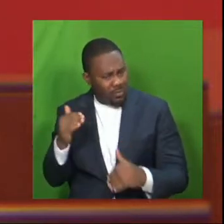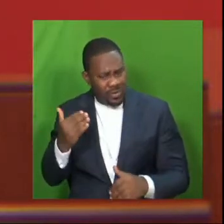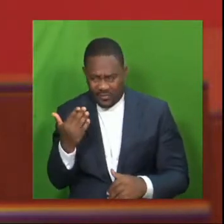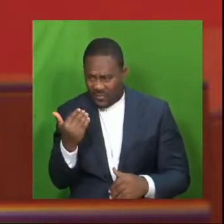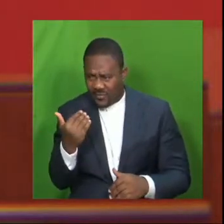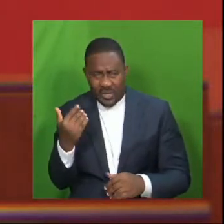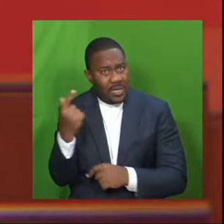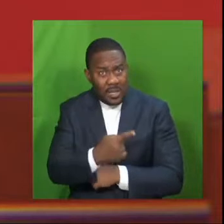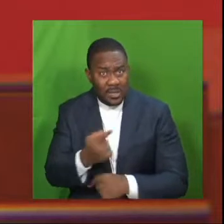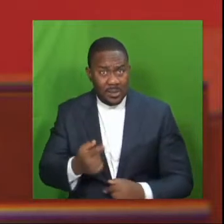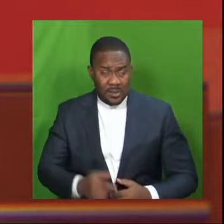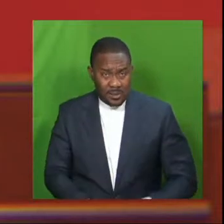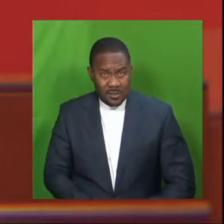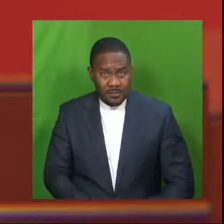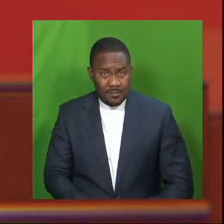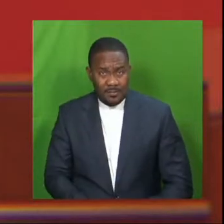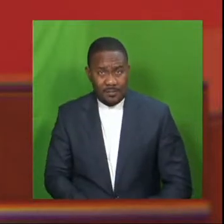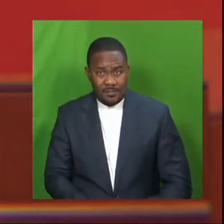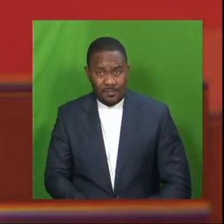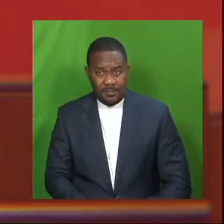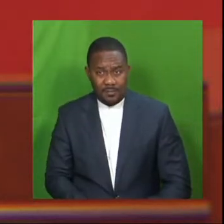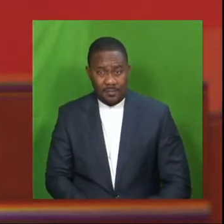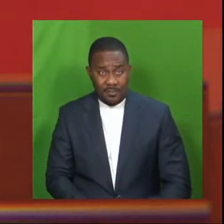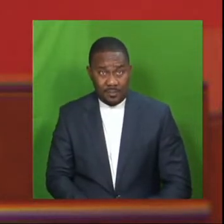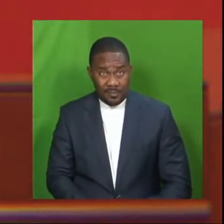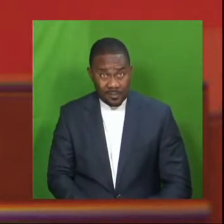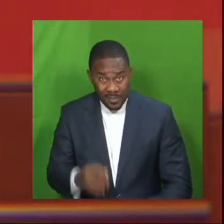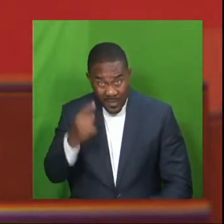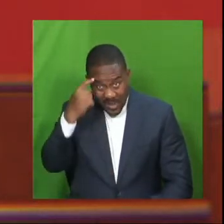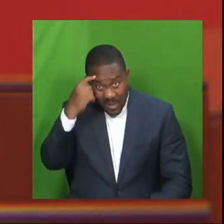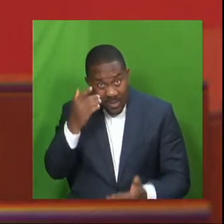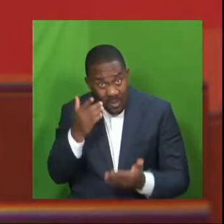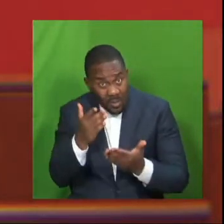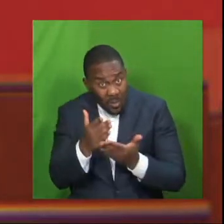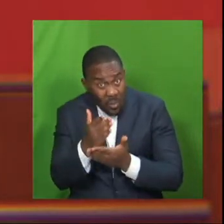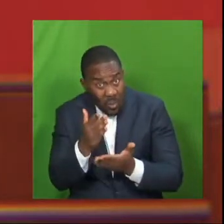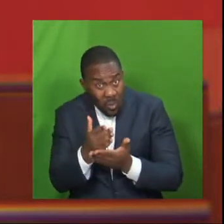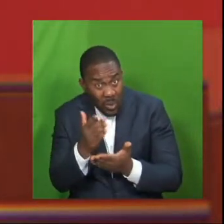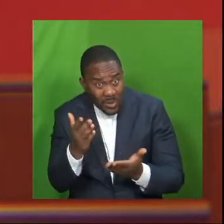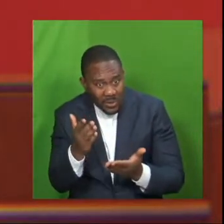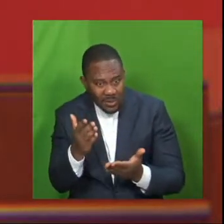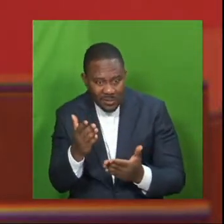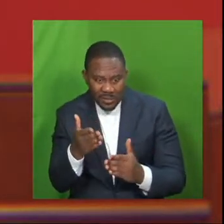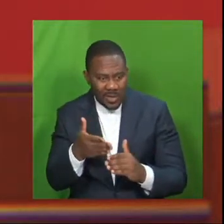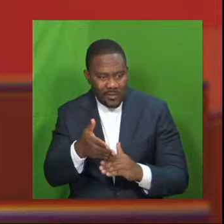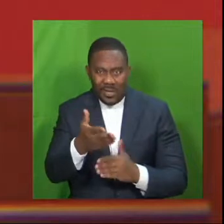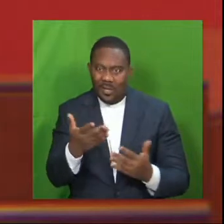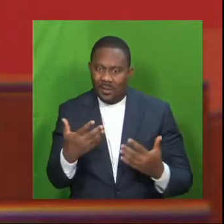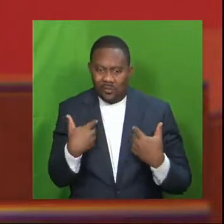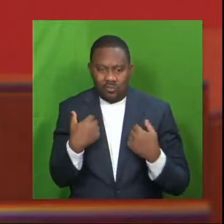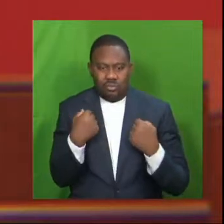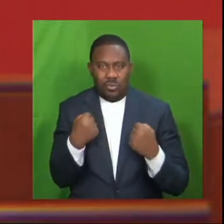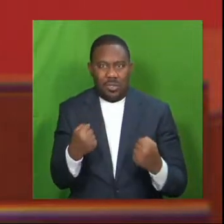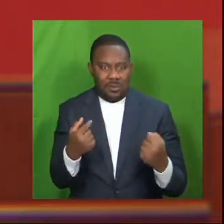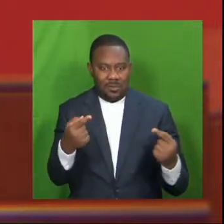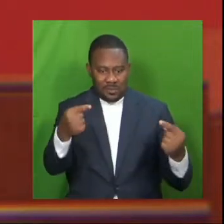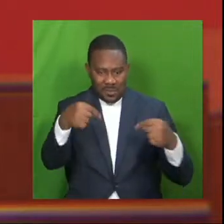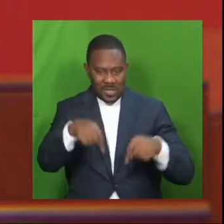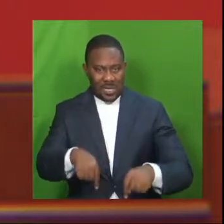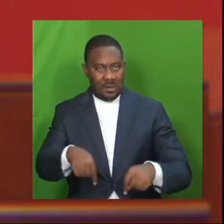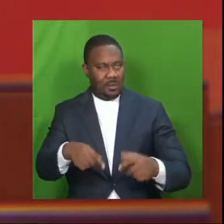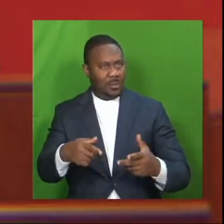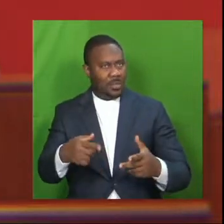days. Is it right, after recovery, such a member, because he